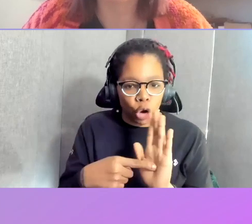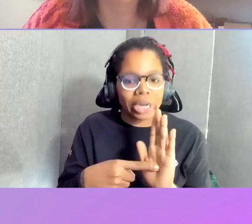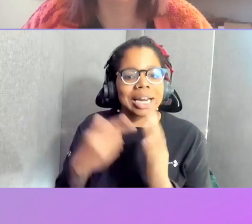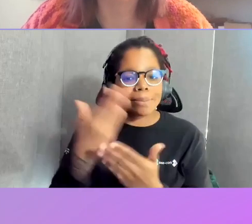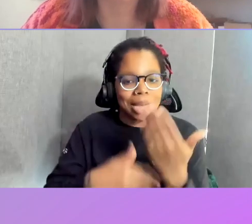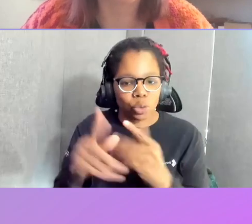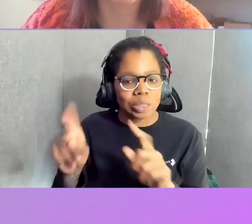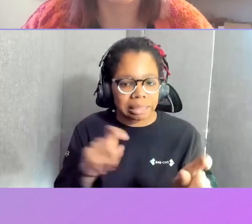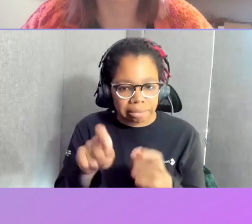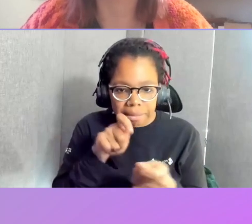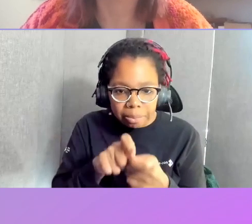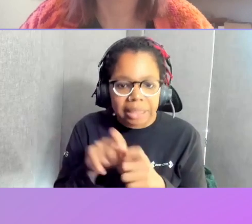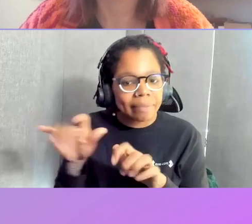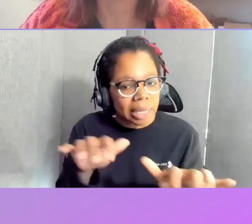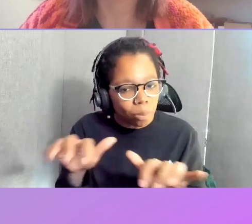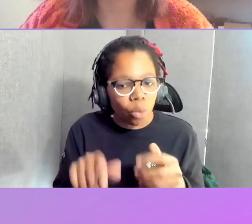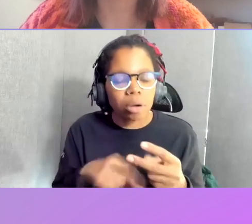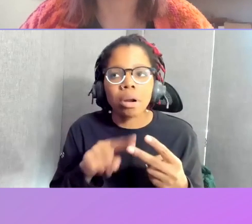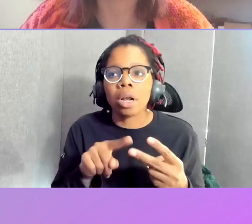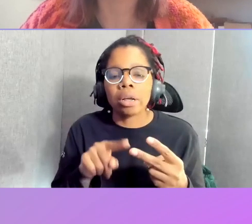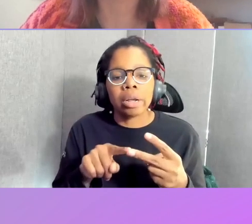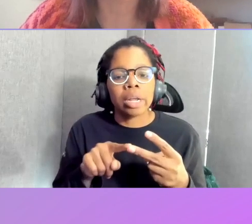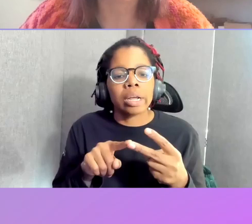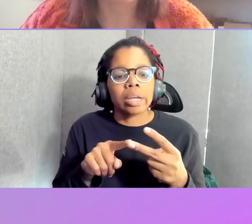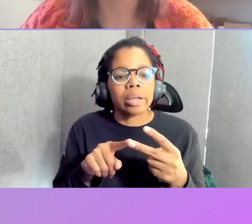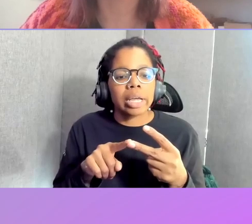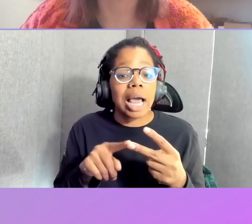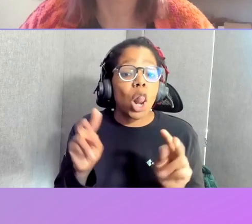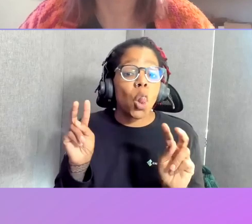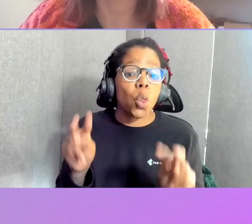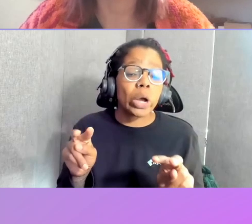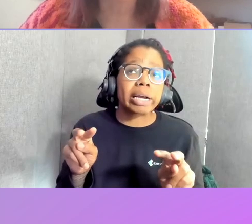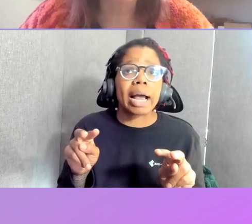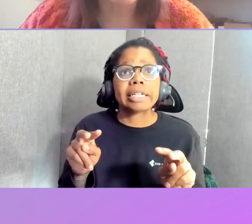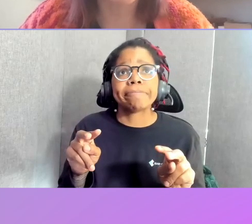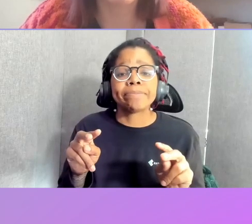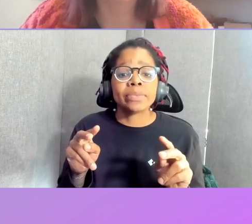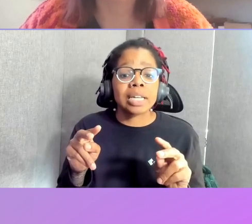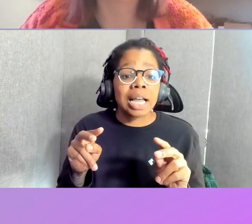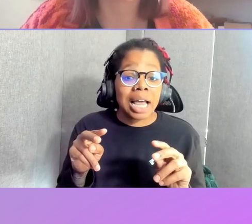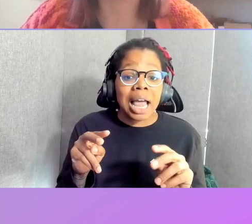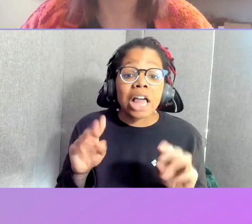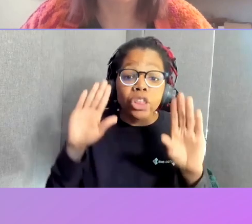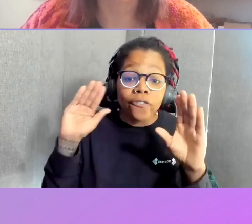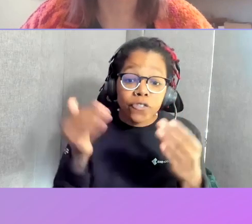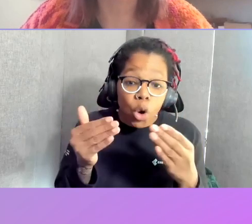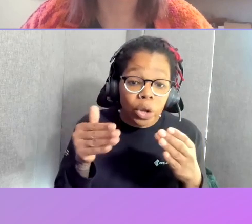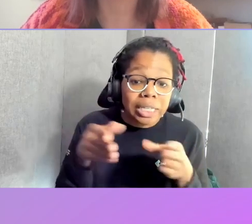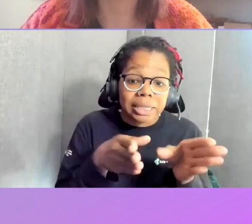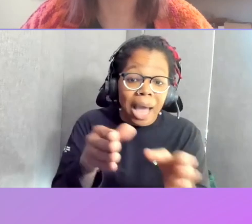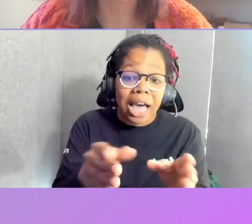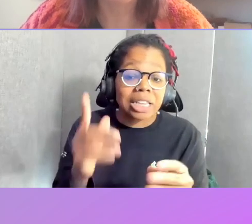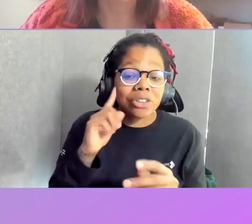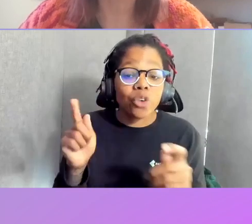testing, specifically keyboard accessibility, looking at the focus path management of dynamic content